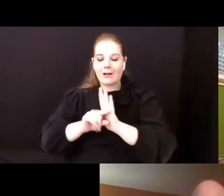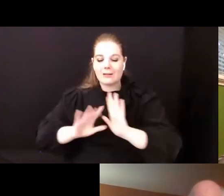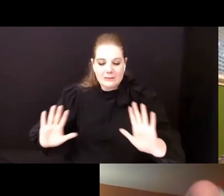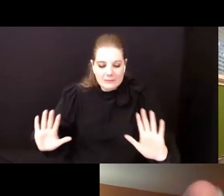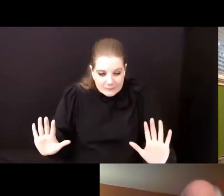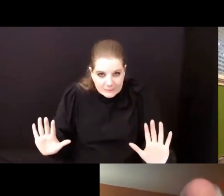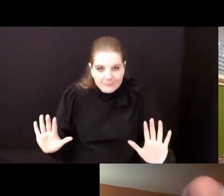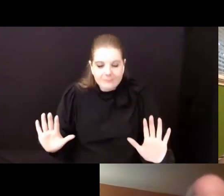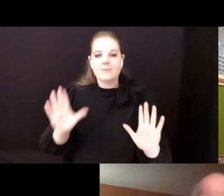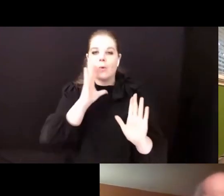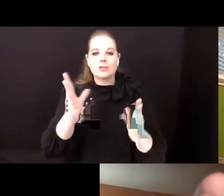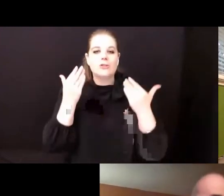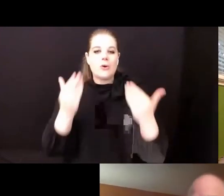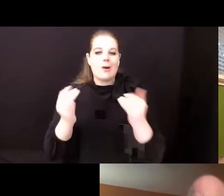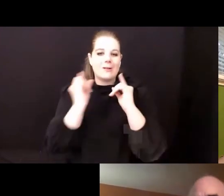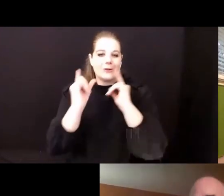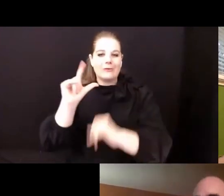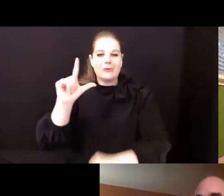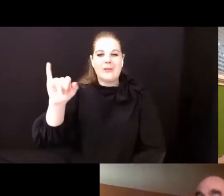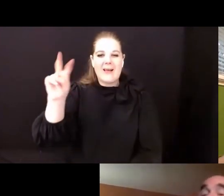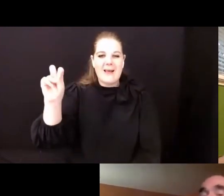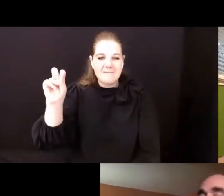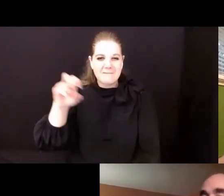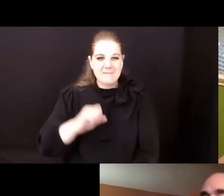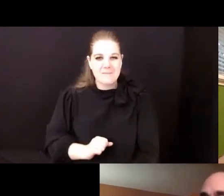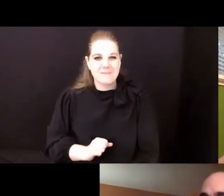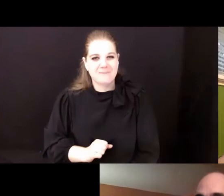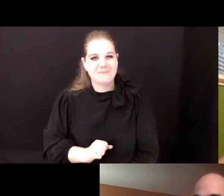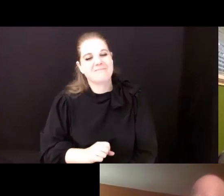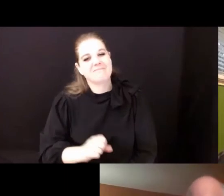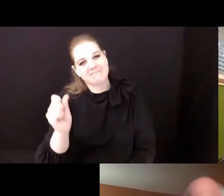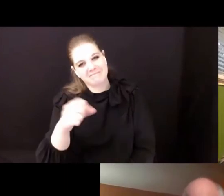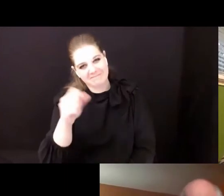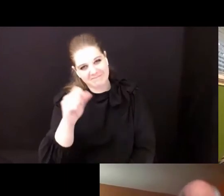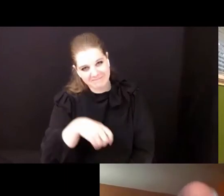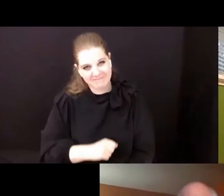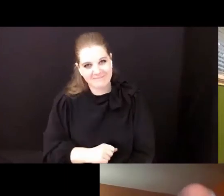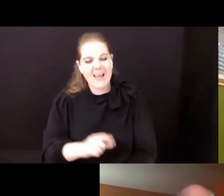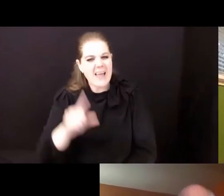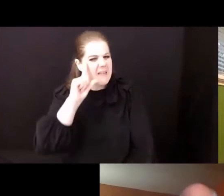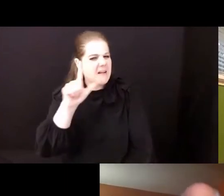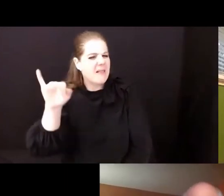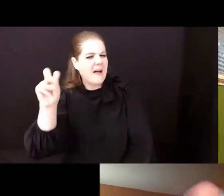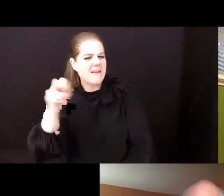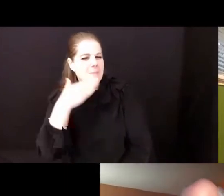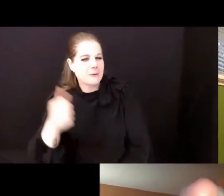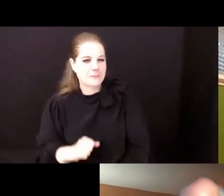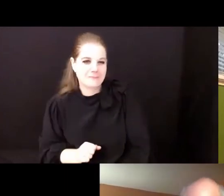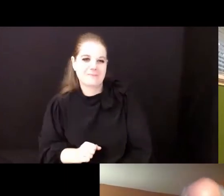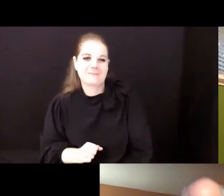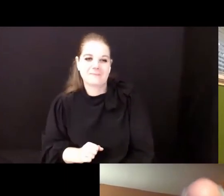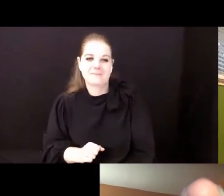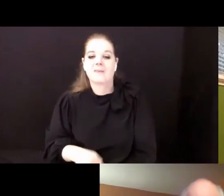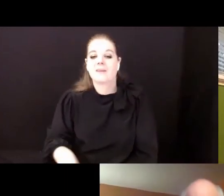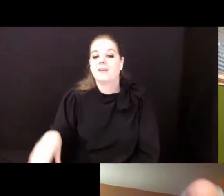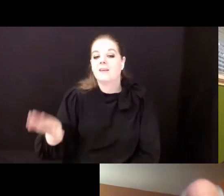live. yes. Plus, I think live is better. Yes. So the ability event, I